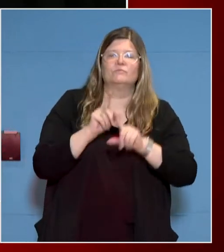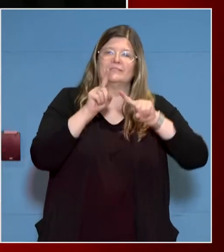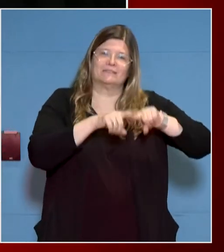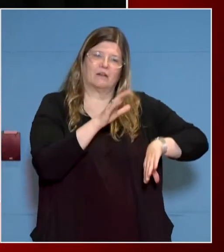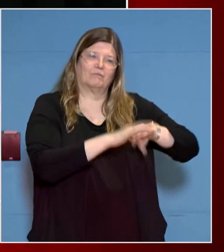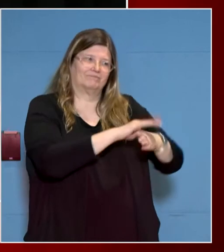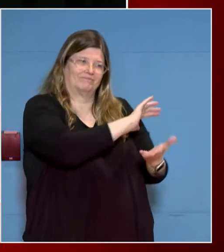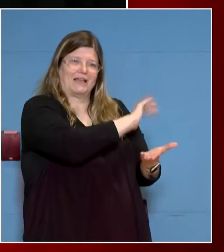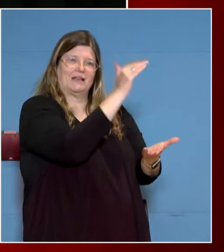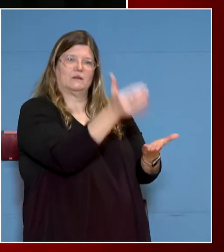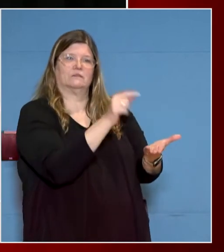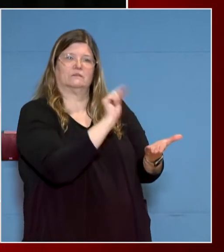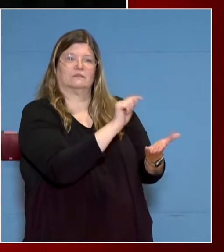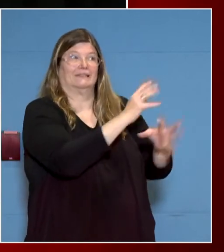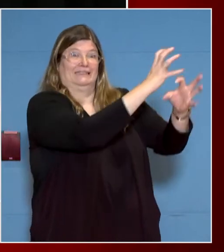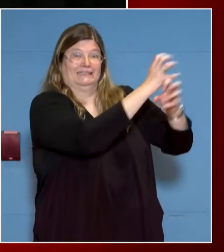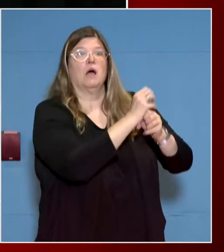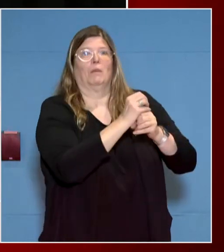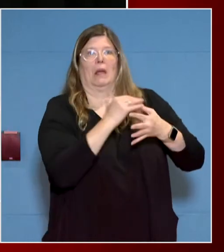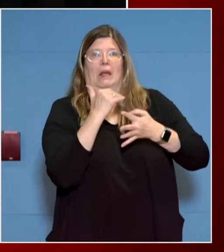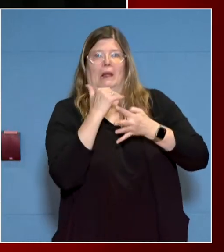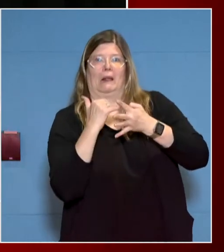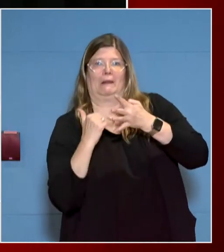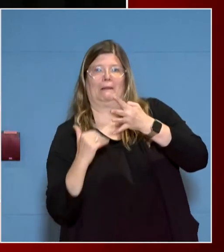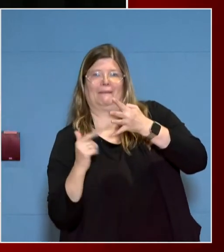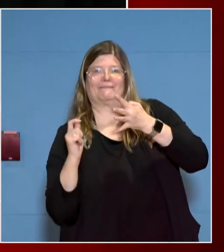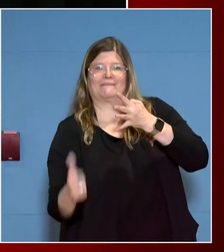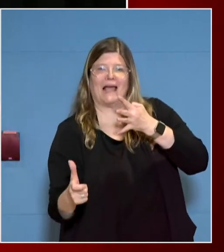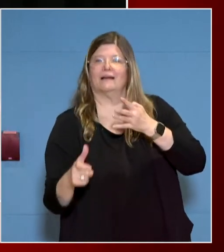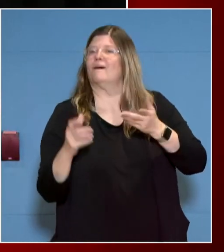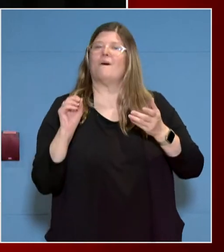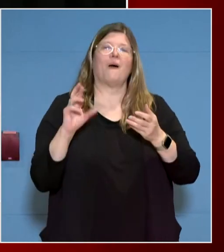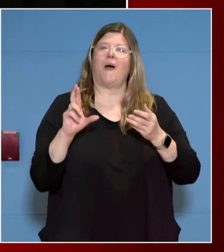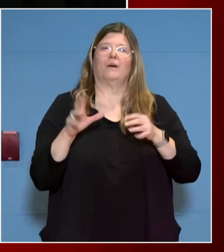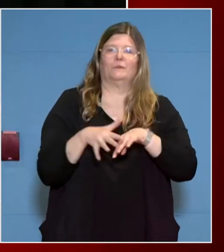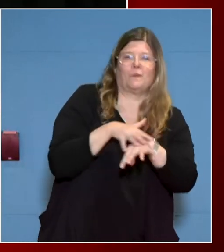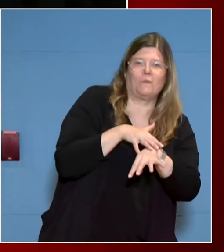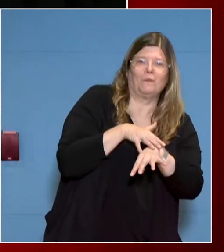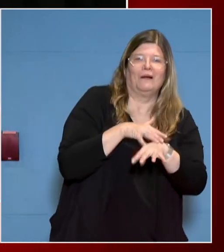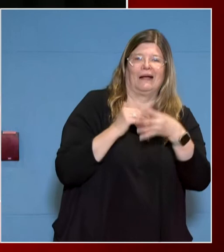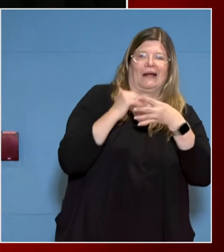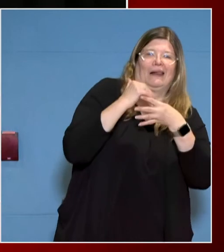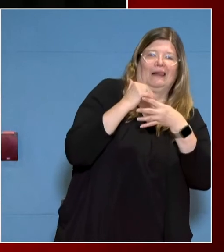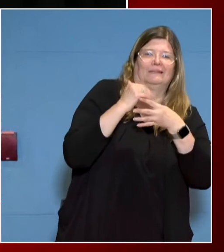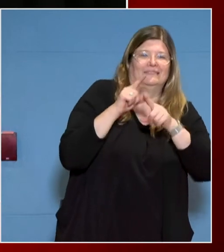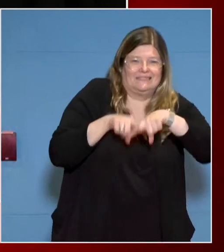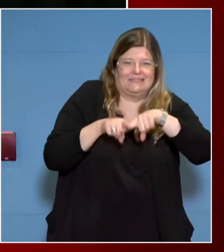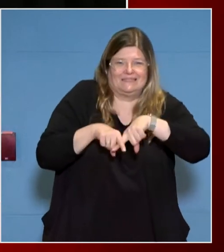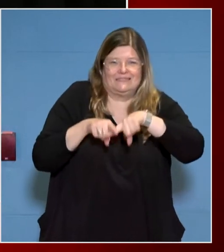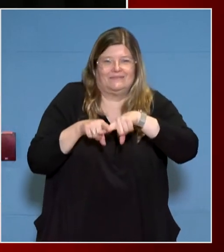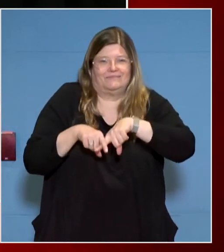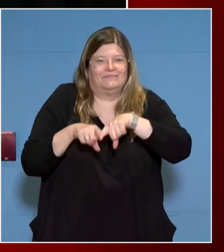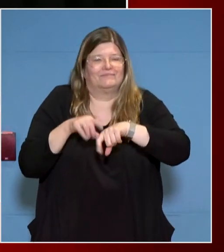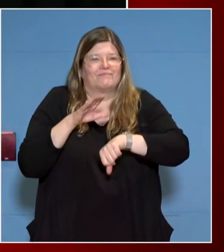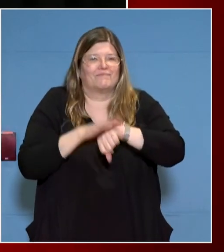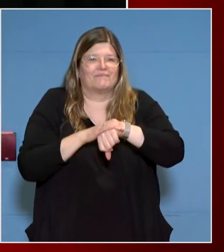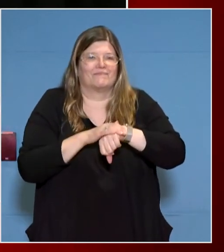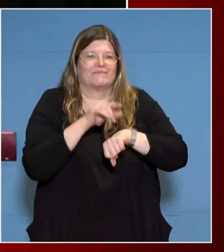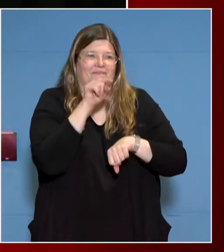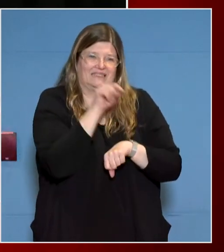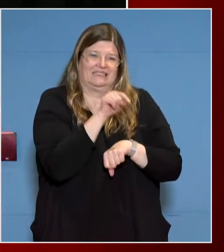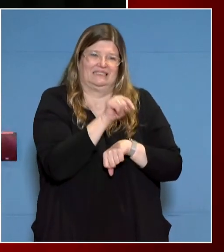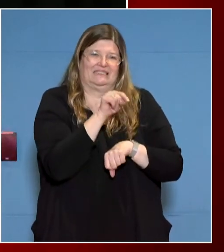we cannot implement fully any tier of a specific phase. So our goal of creating